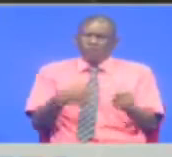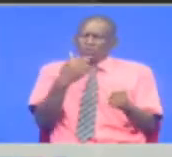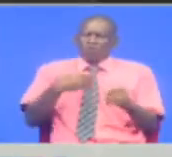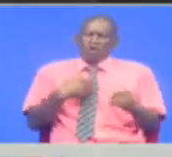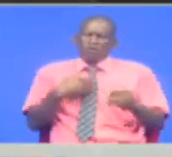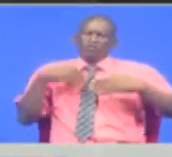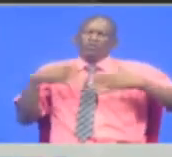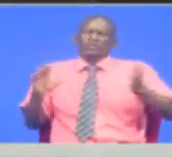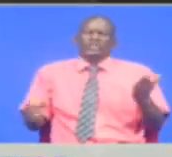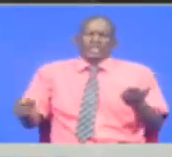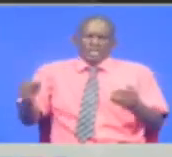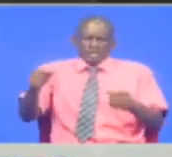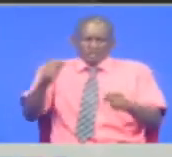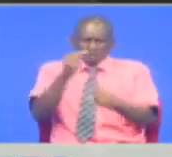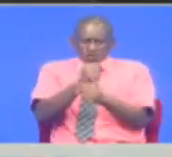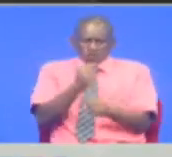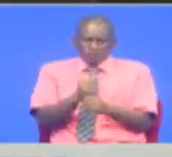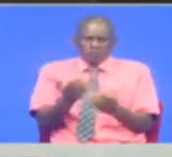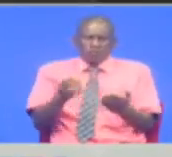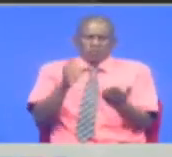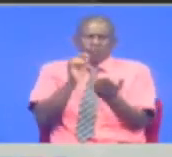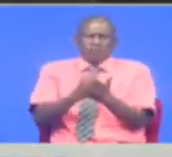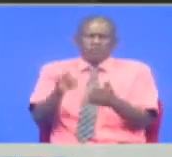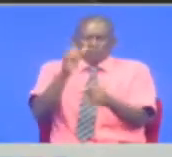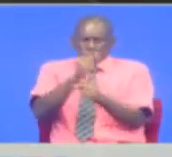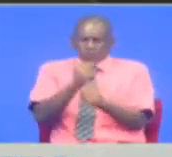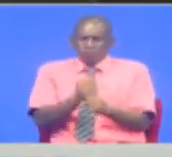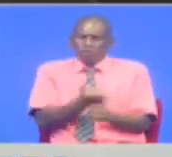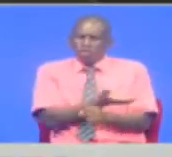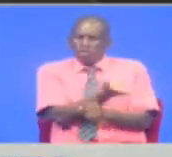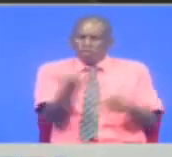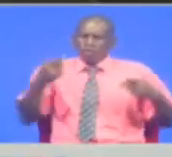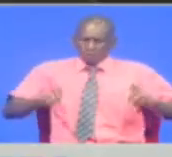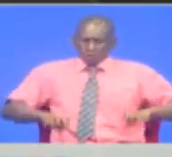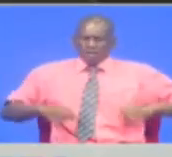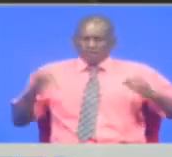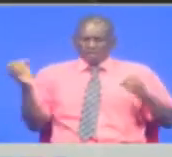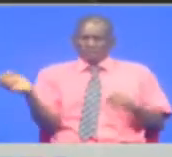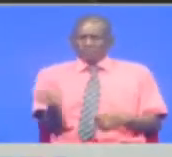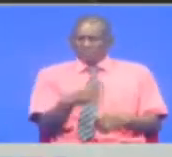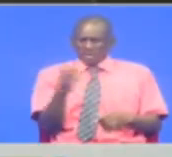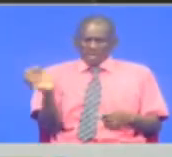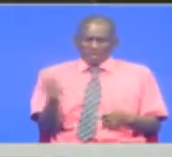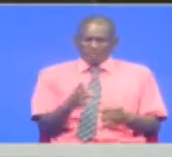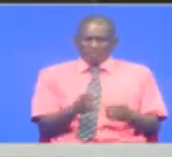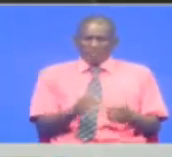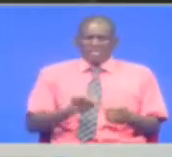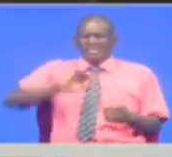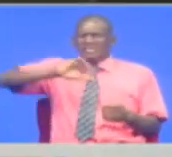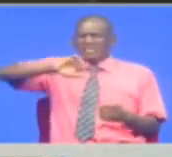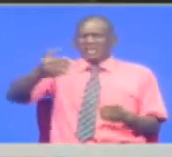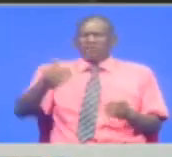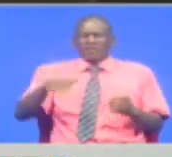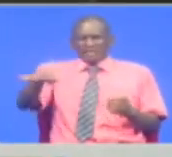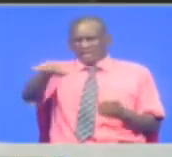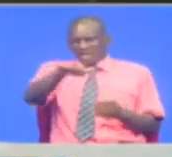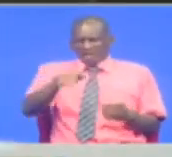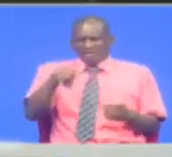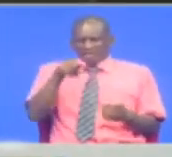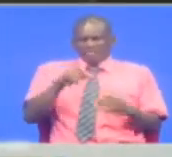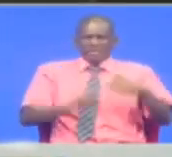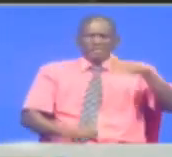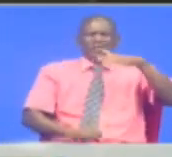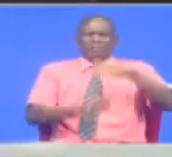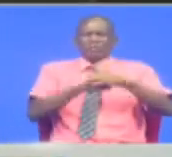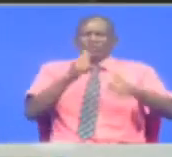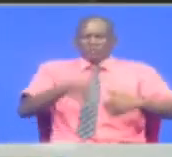livelihoods, who have lost their jobs, who are living in informal settlements, urban areas. That is the support that we're